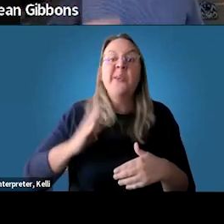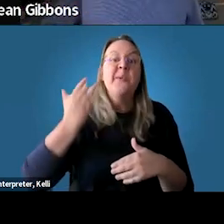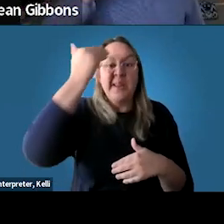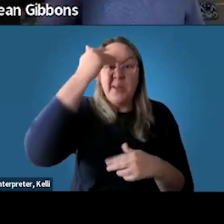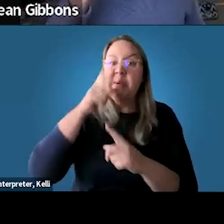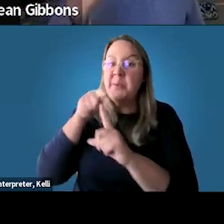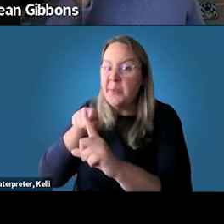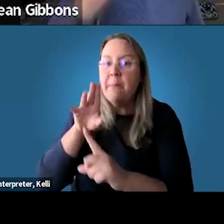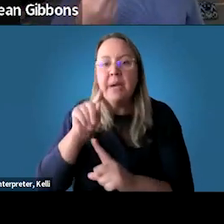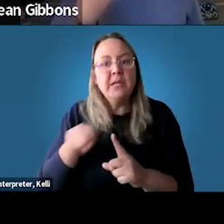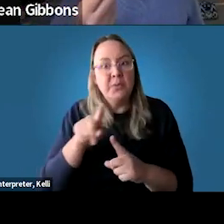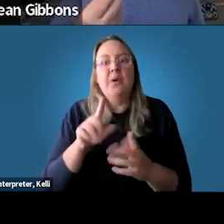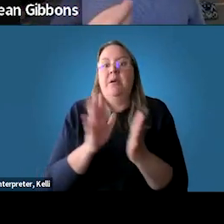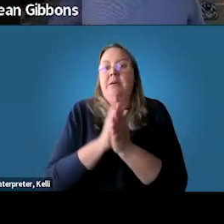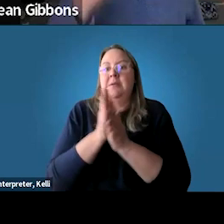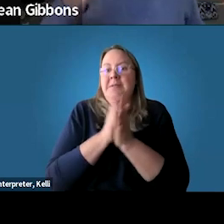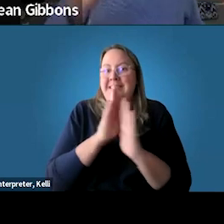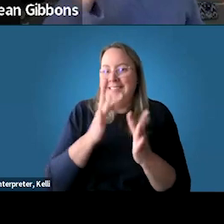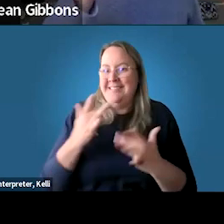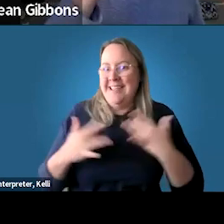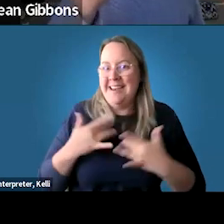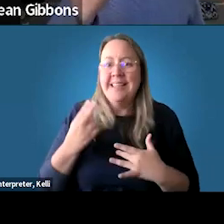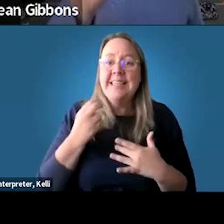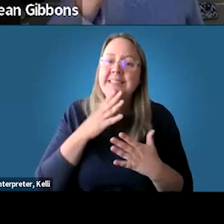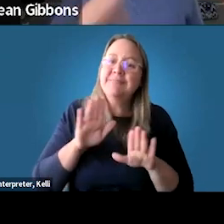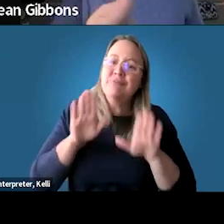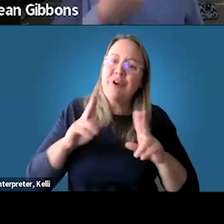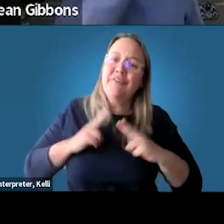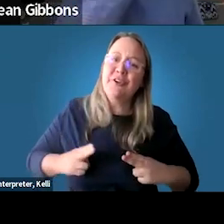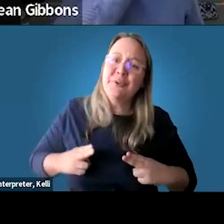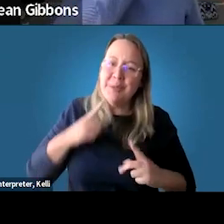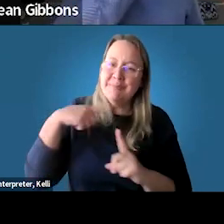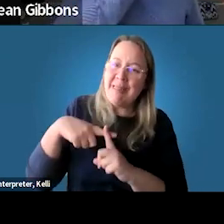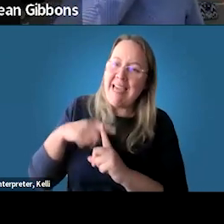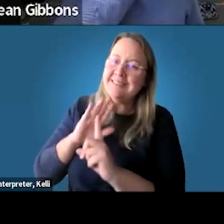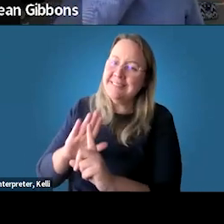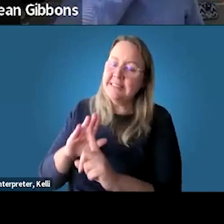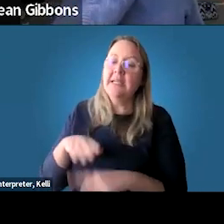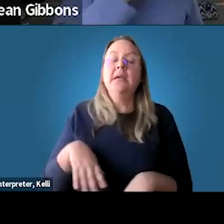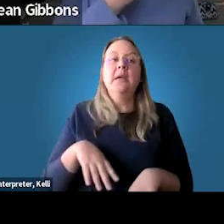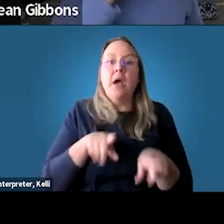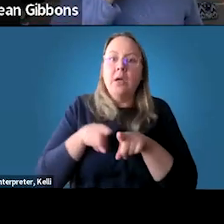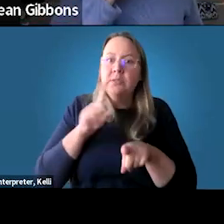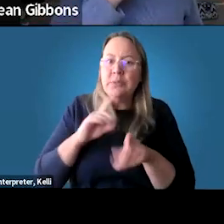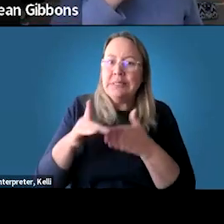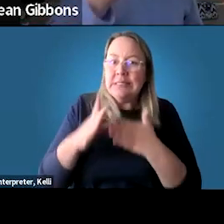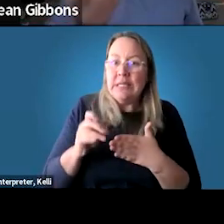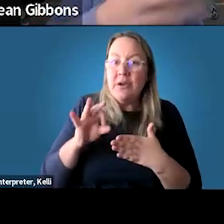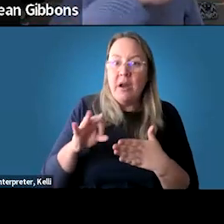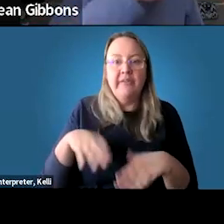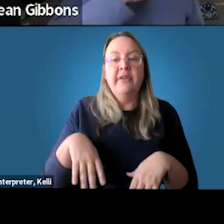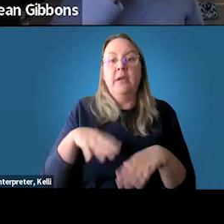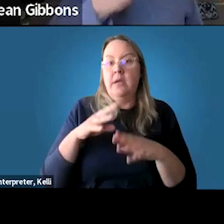for most of you, you are in for an enormous treat. He is a lovely human being, first and foremost. but he is the leader of